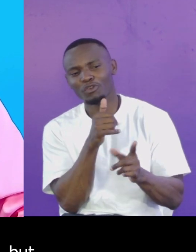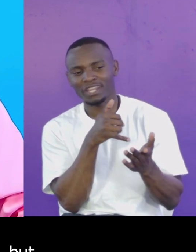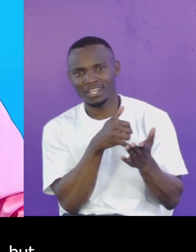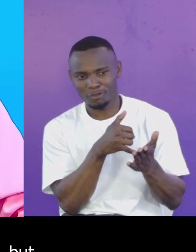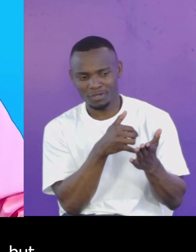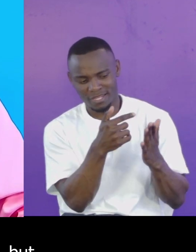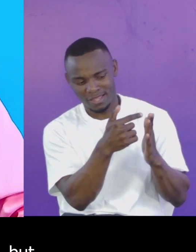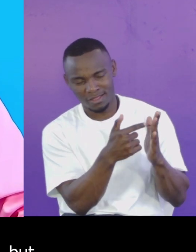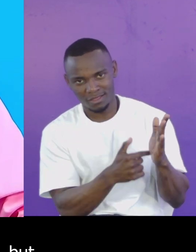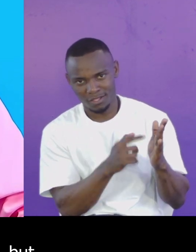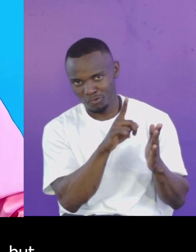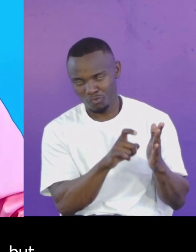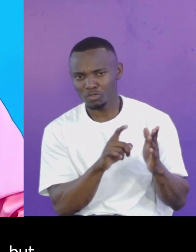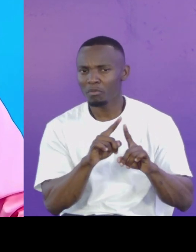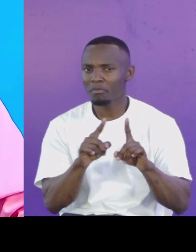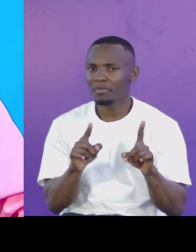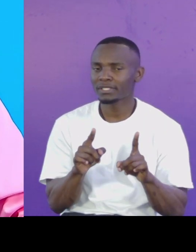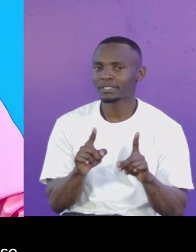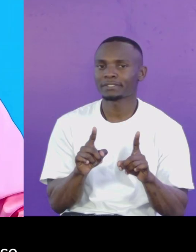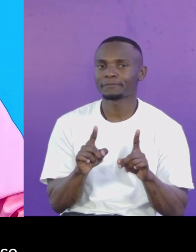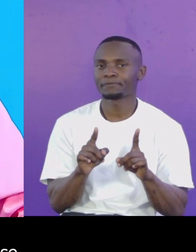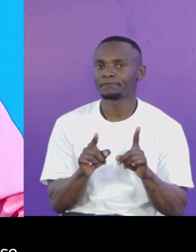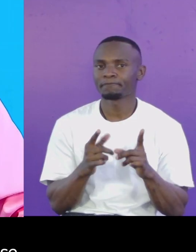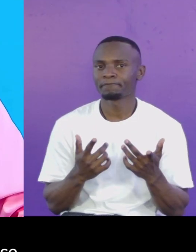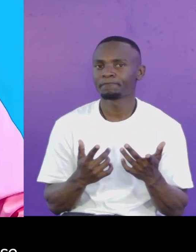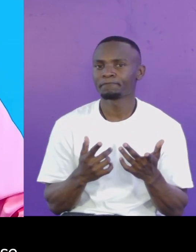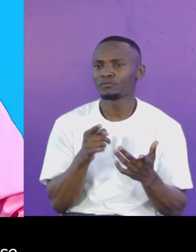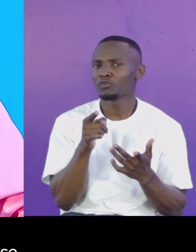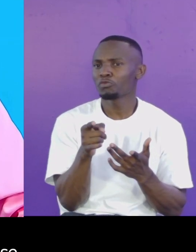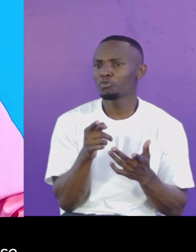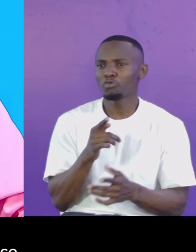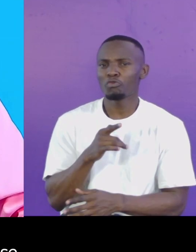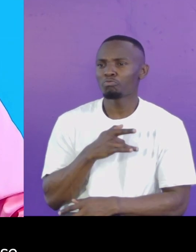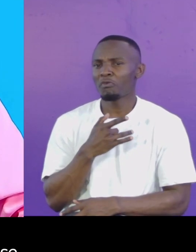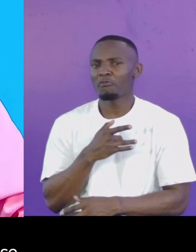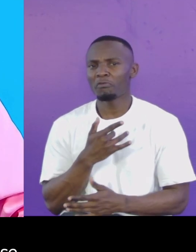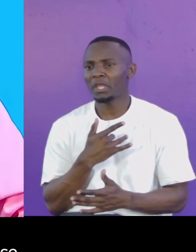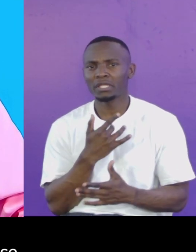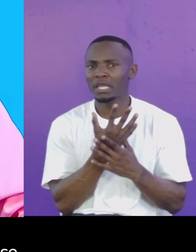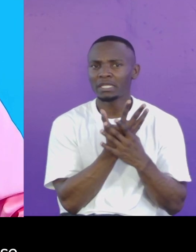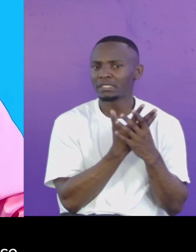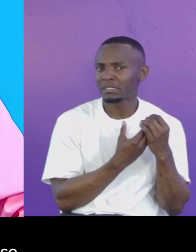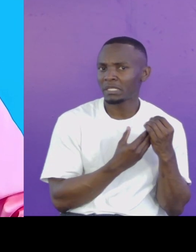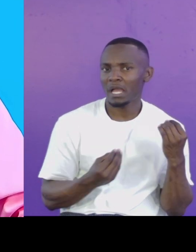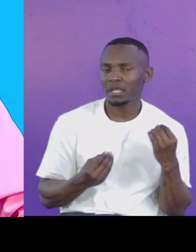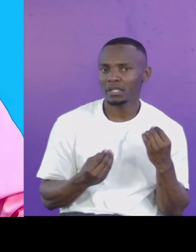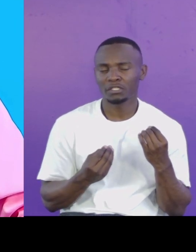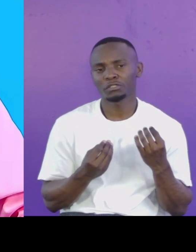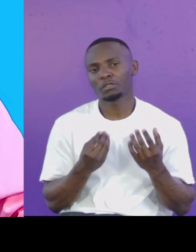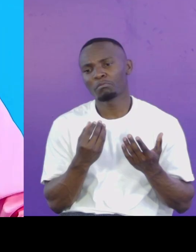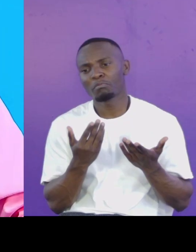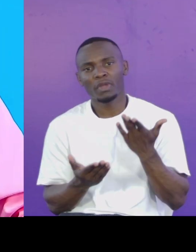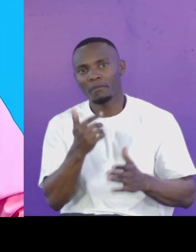that we have for the interview, but did you ever feel discouraged at some point because